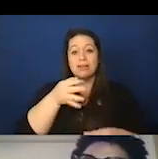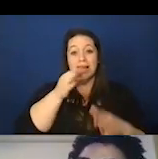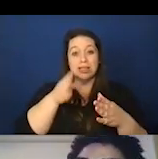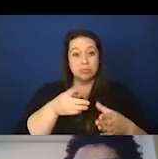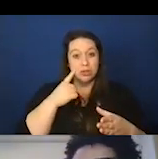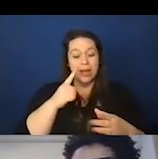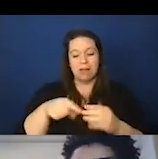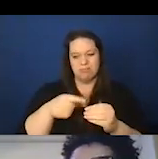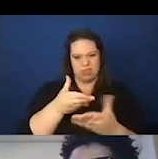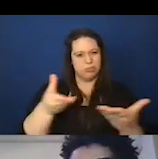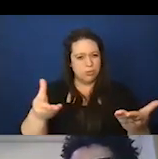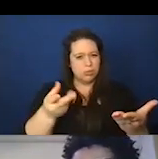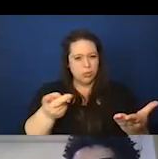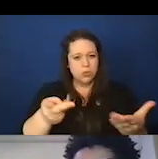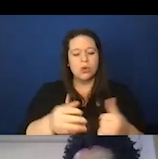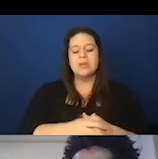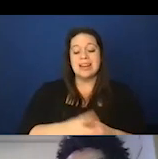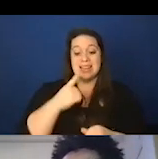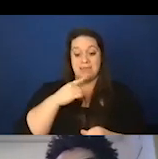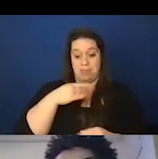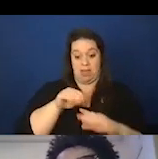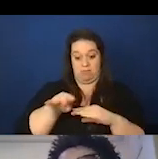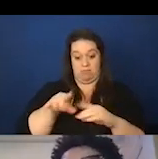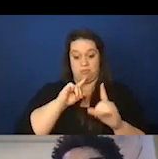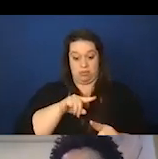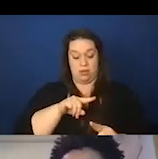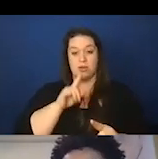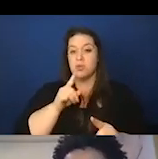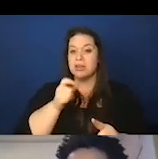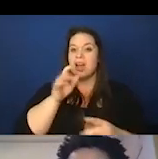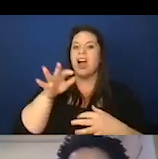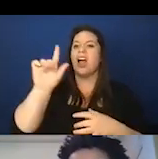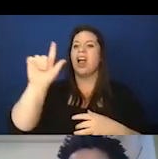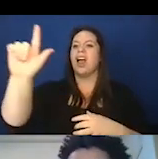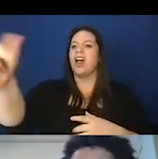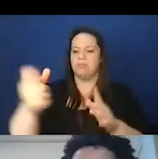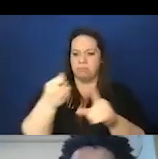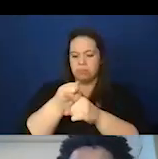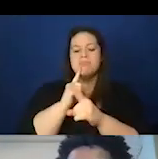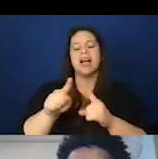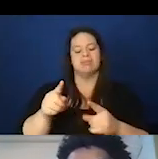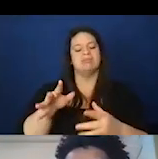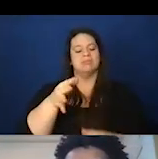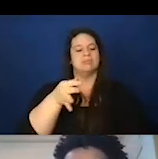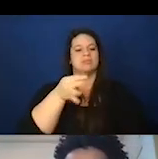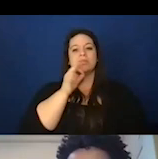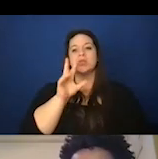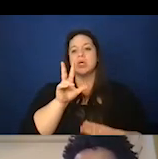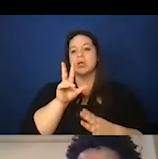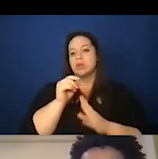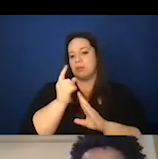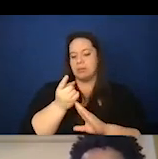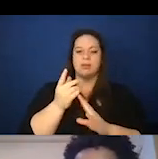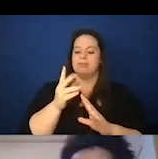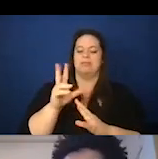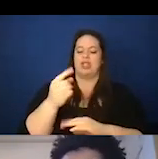adverse reaction, you see it relatively soon. And while we know it's too early to know long-term if there would be any long-term reactions,